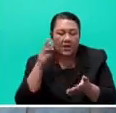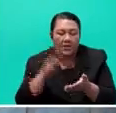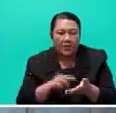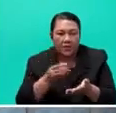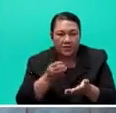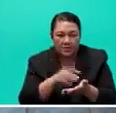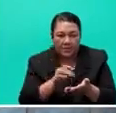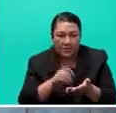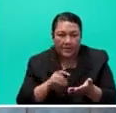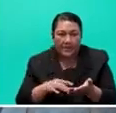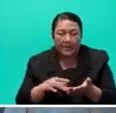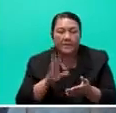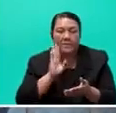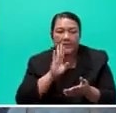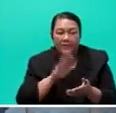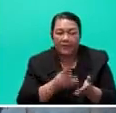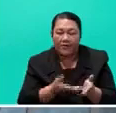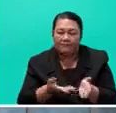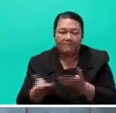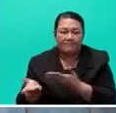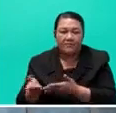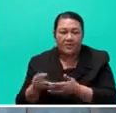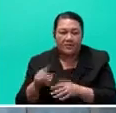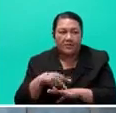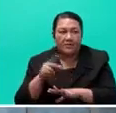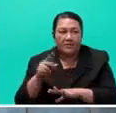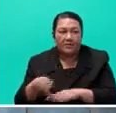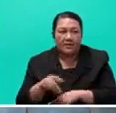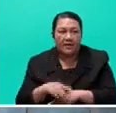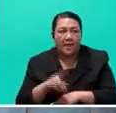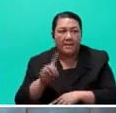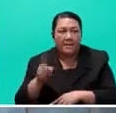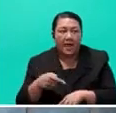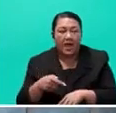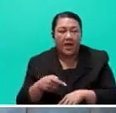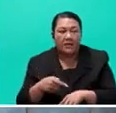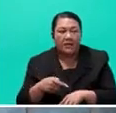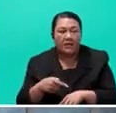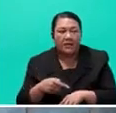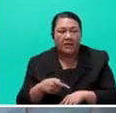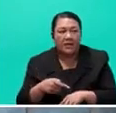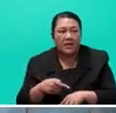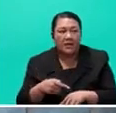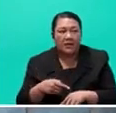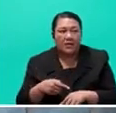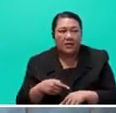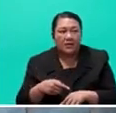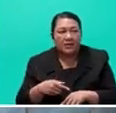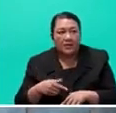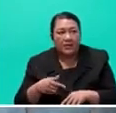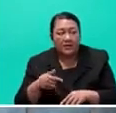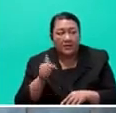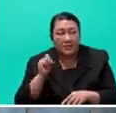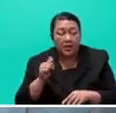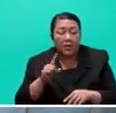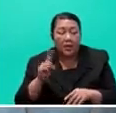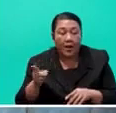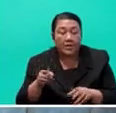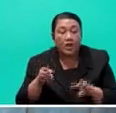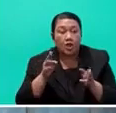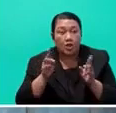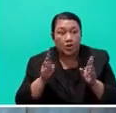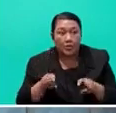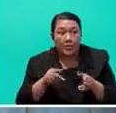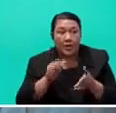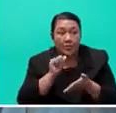Unfortunately, at that point in time, in the last term, the time lapsed and Standing Committee on Justice, Law and Human Rights wasn't able to bring